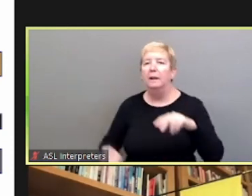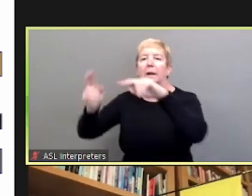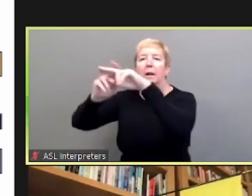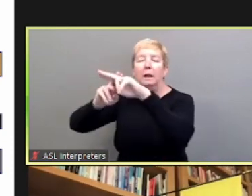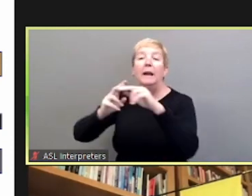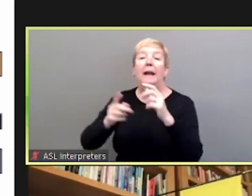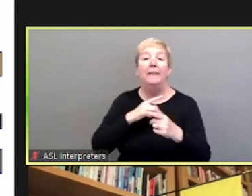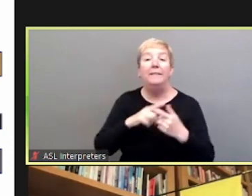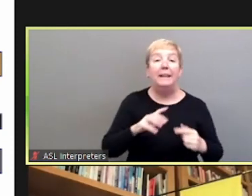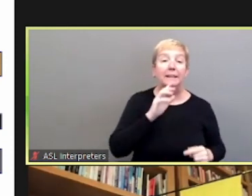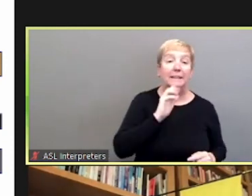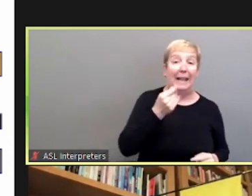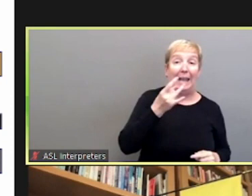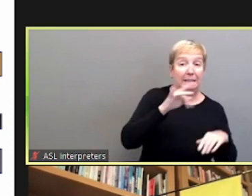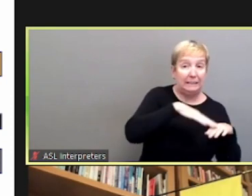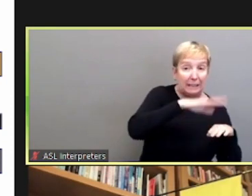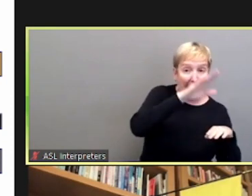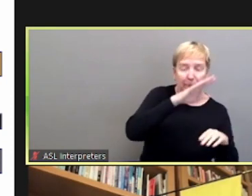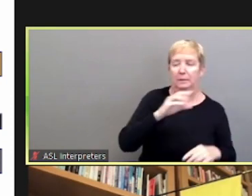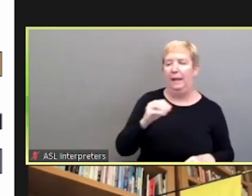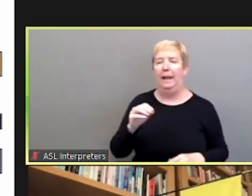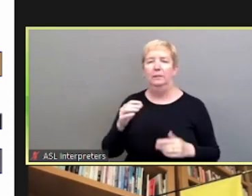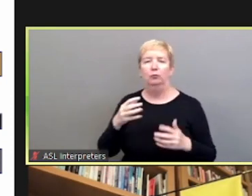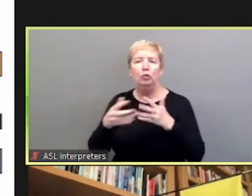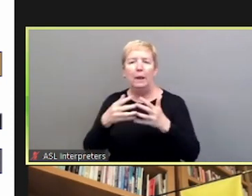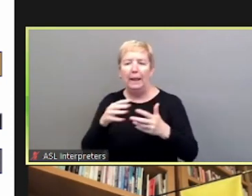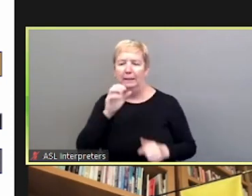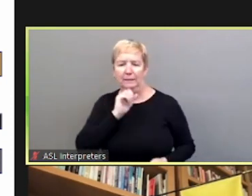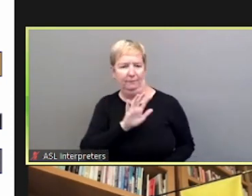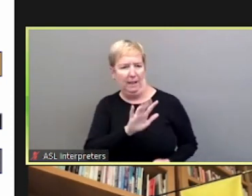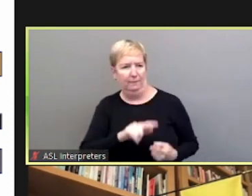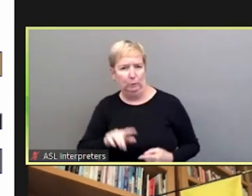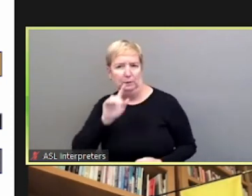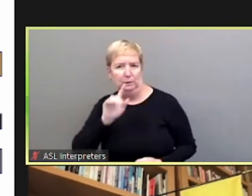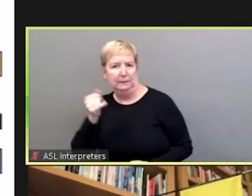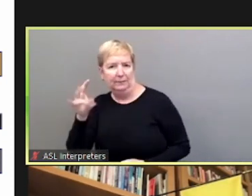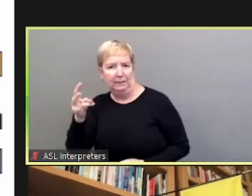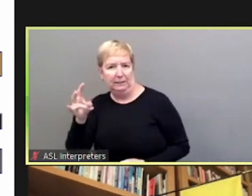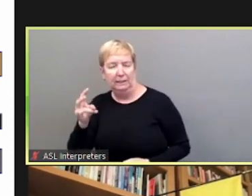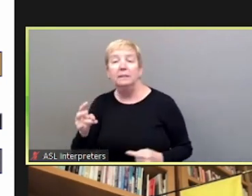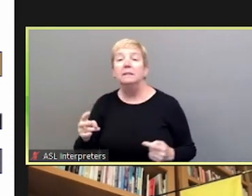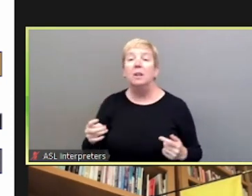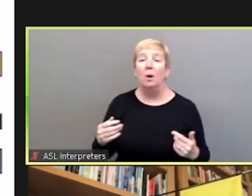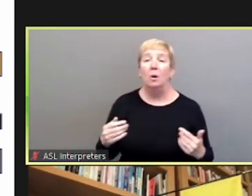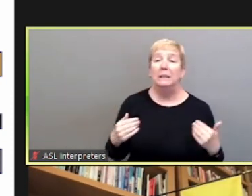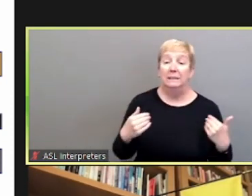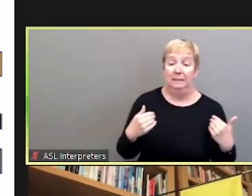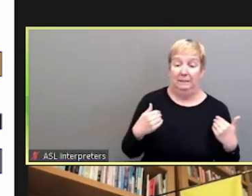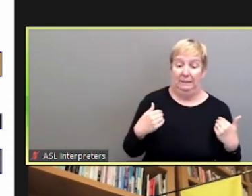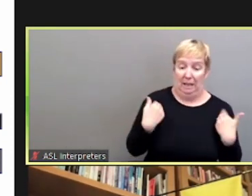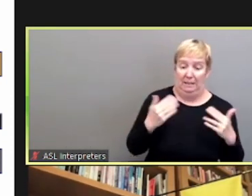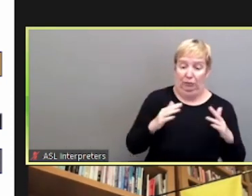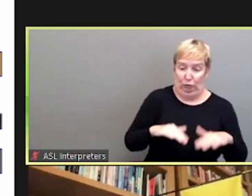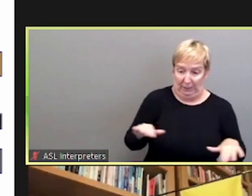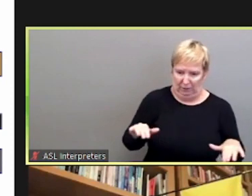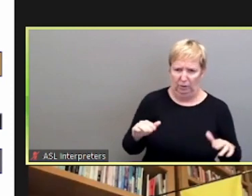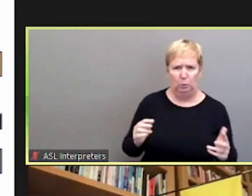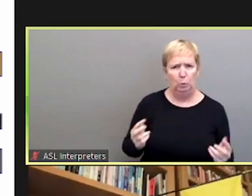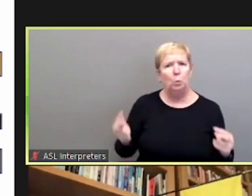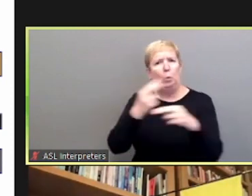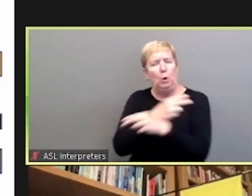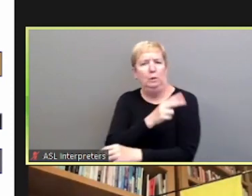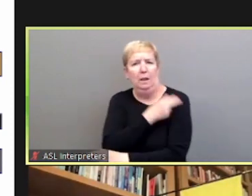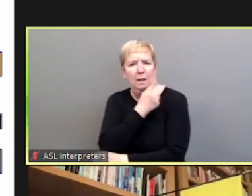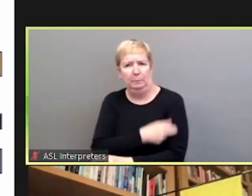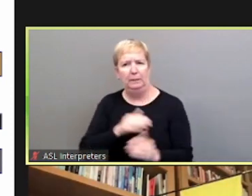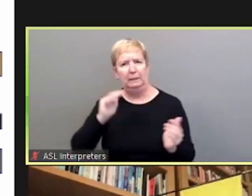year-olds, adults, and 5 to 17. So young kids, 0 to 4, being hospitalized at a higher rate than even